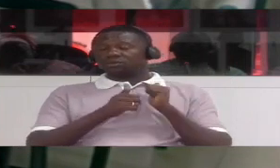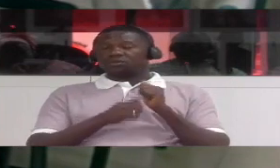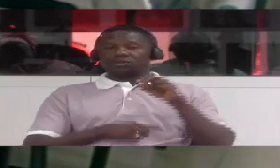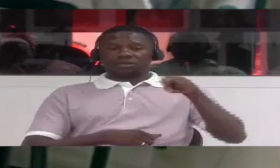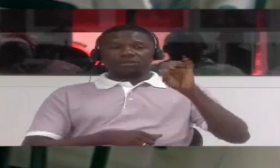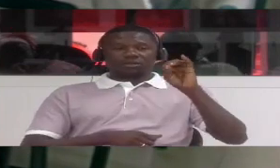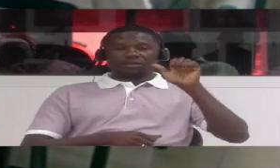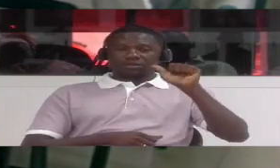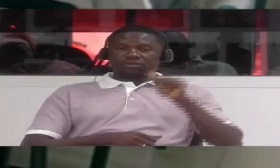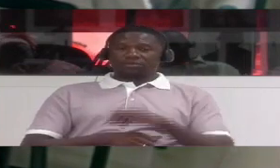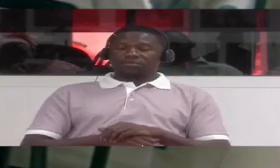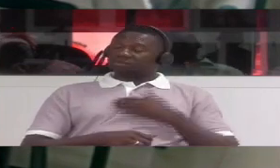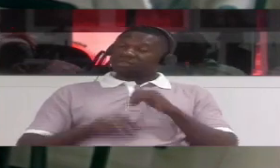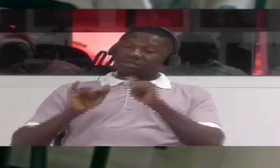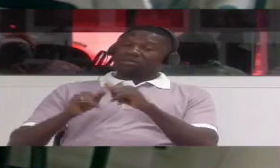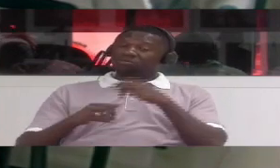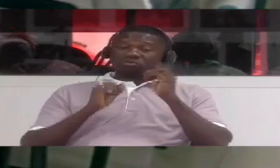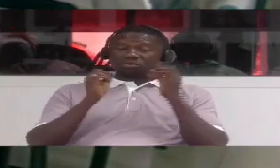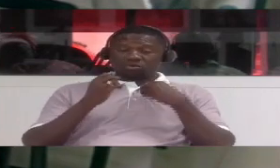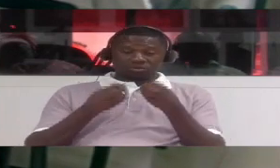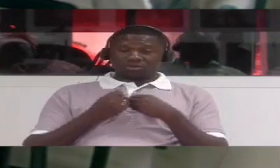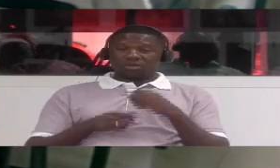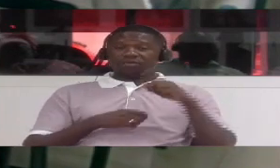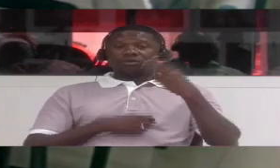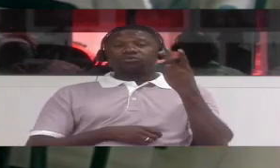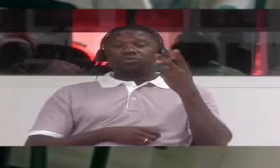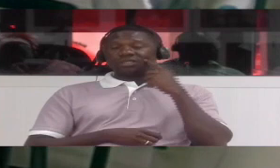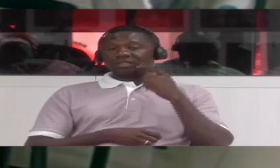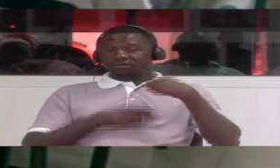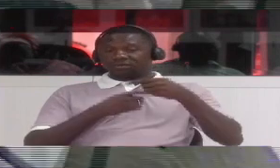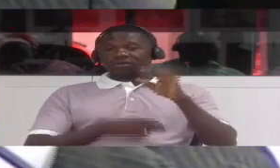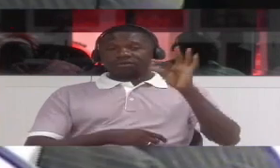Nobody told me. 2 days later, Tumbul Tamba returned. That was another